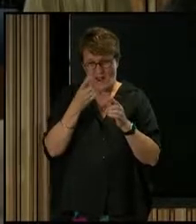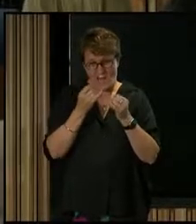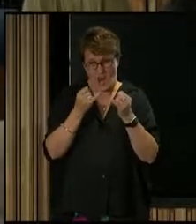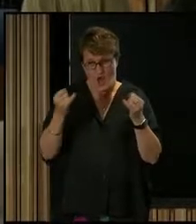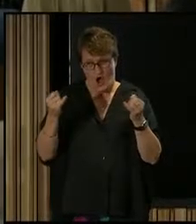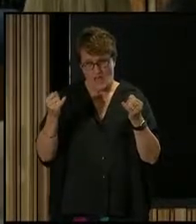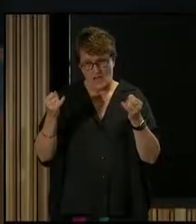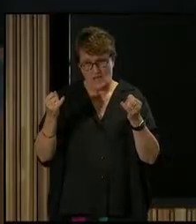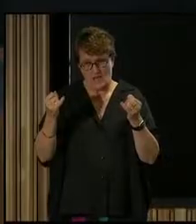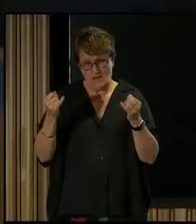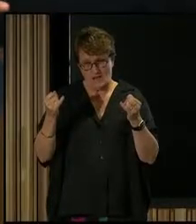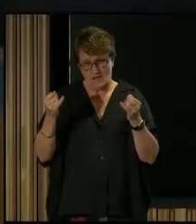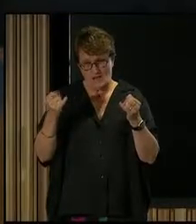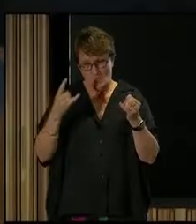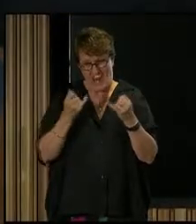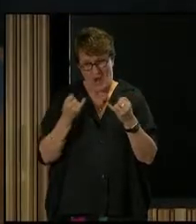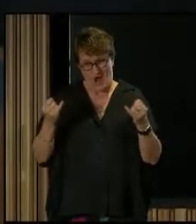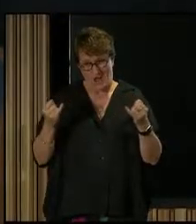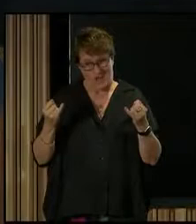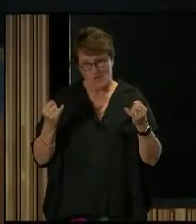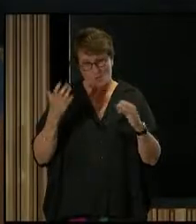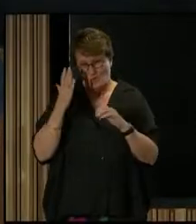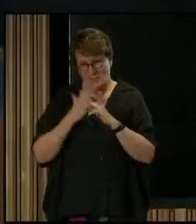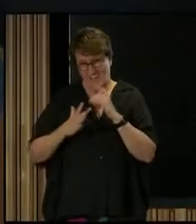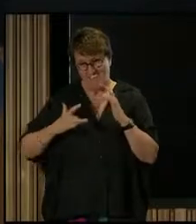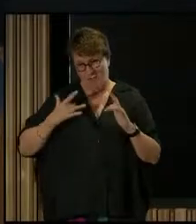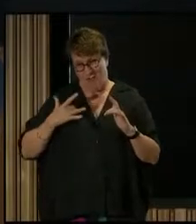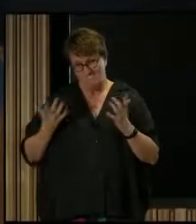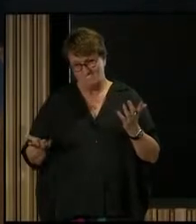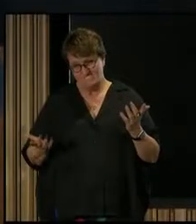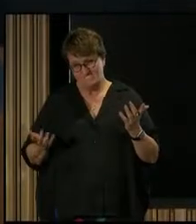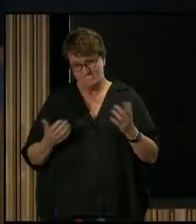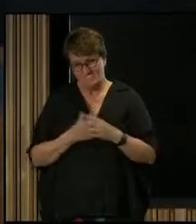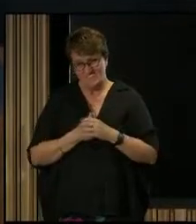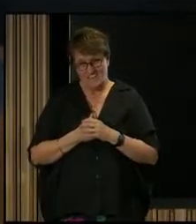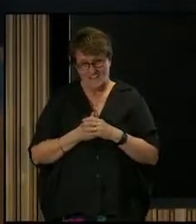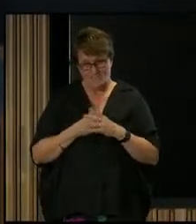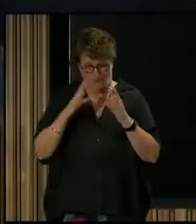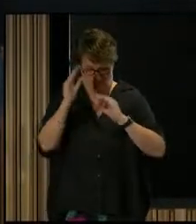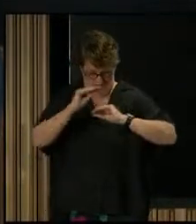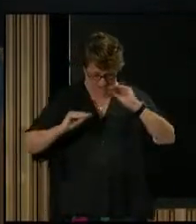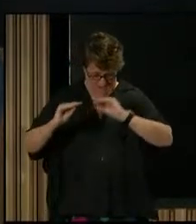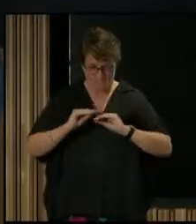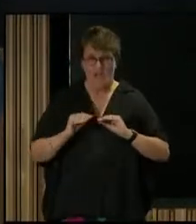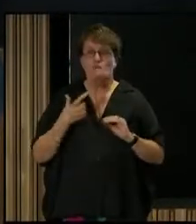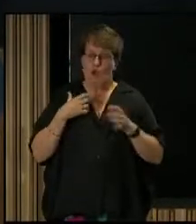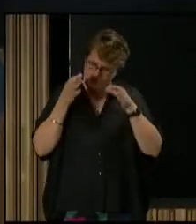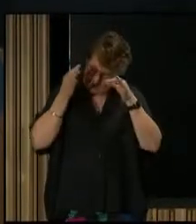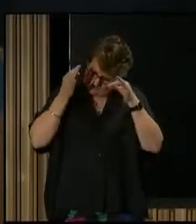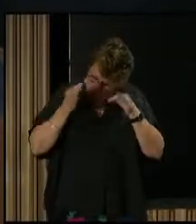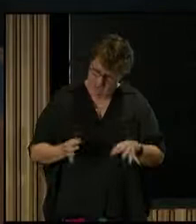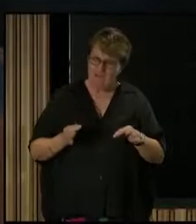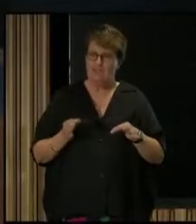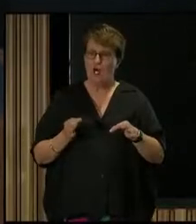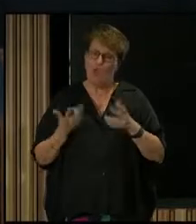Okay. Like, we would not make it out alive if we tried to put that whole thing together. But I've decided that I will show to